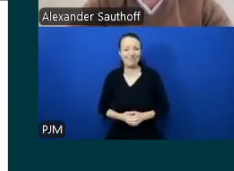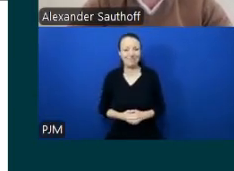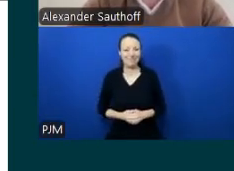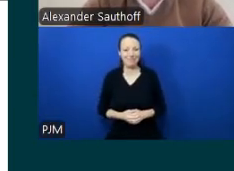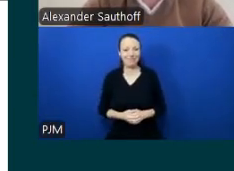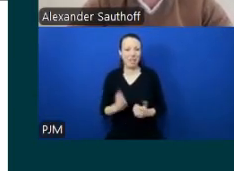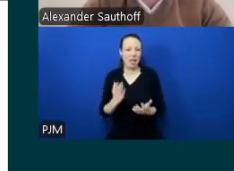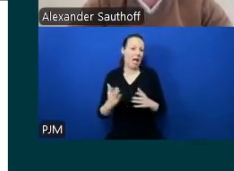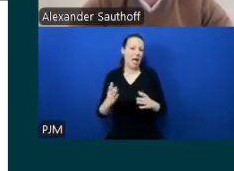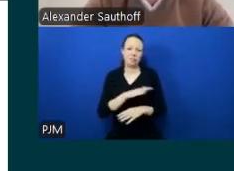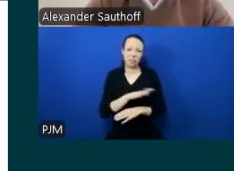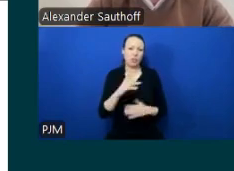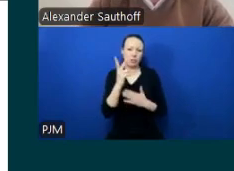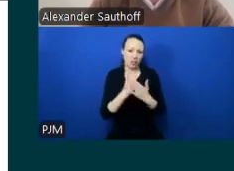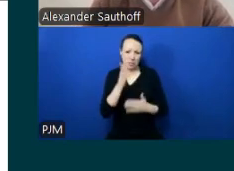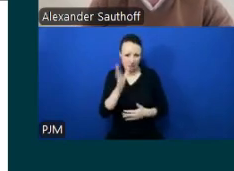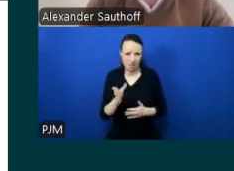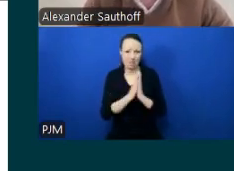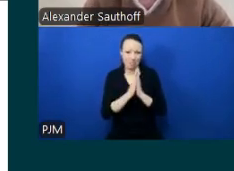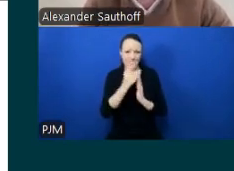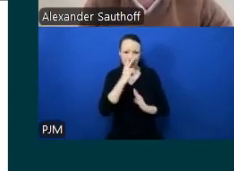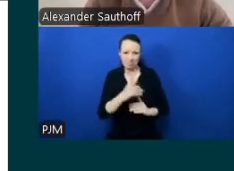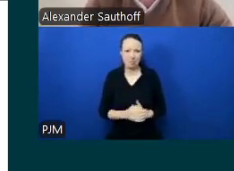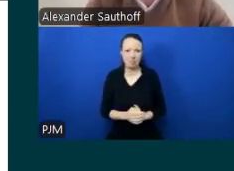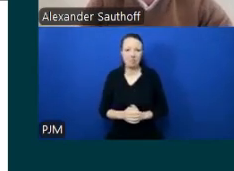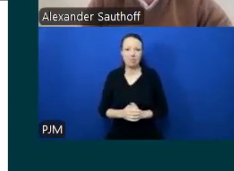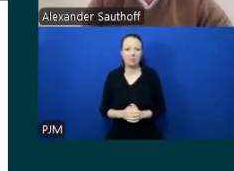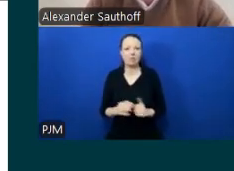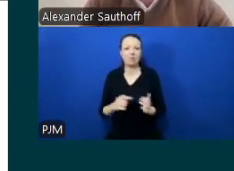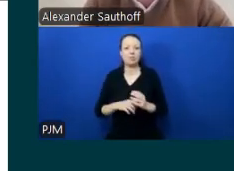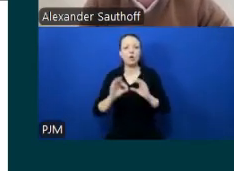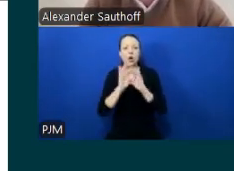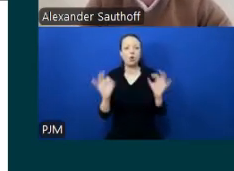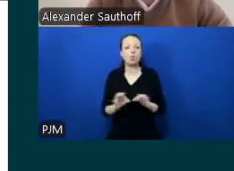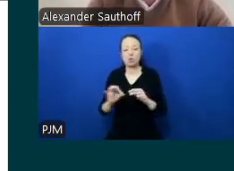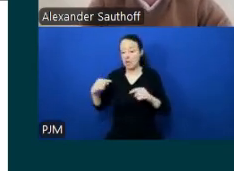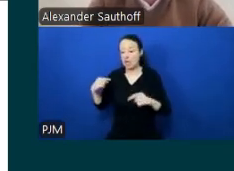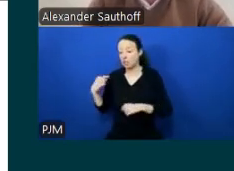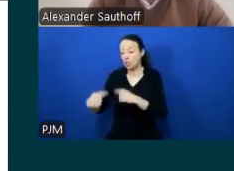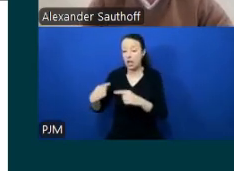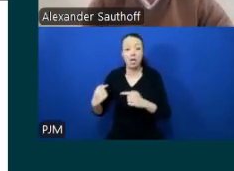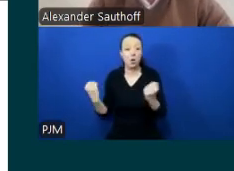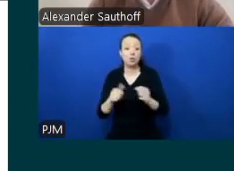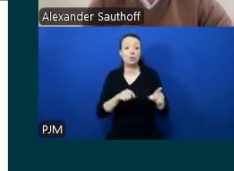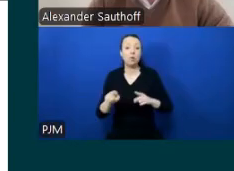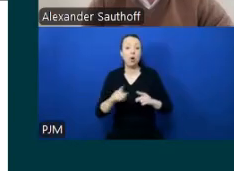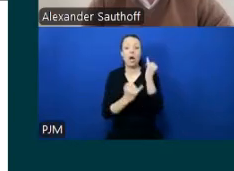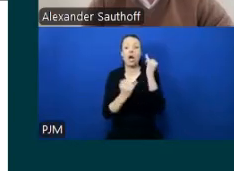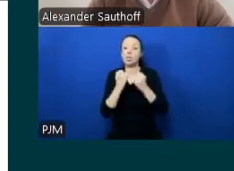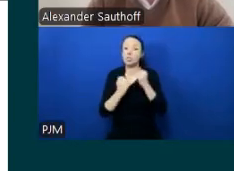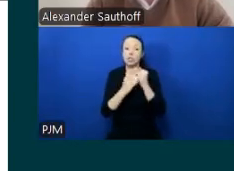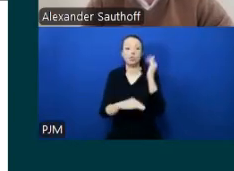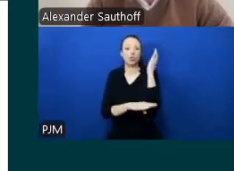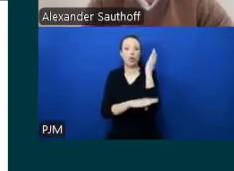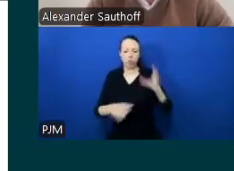terms of heritage, the older the trees grow, the more value they would add to a neighborhood, for example. And